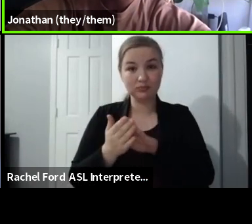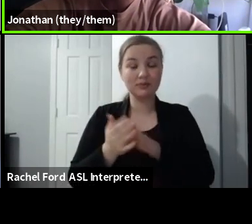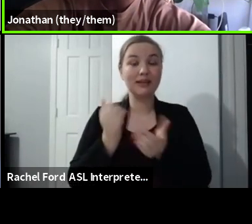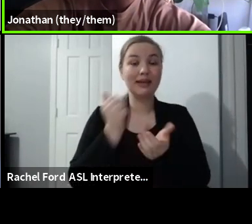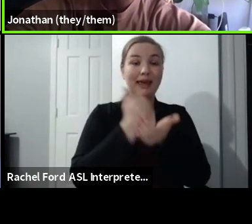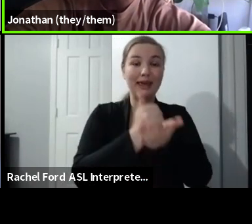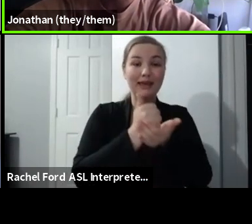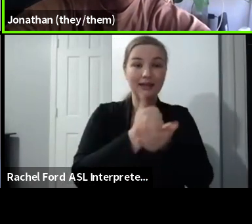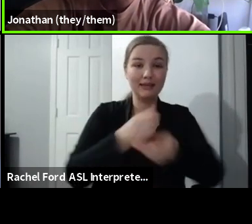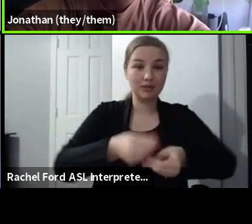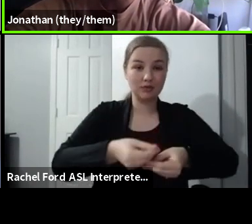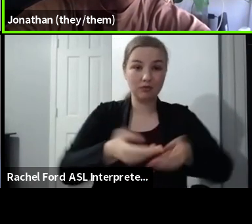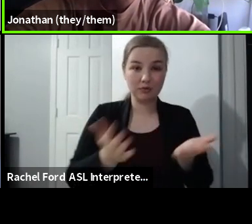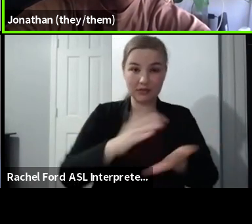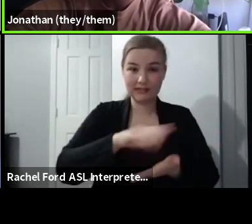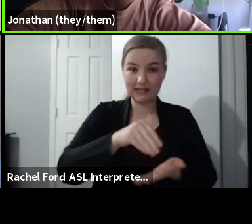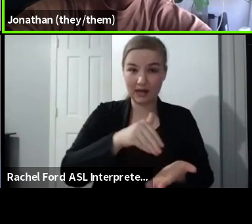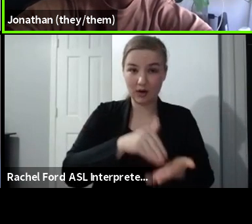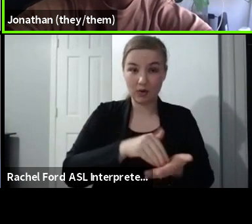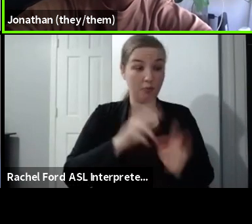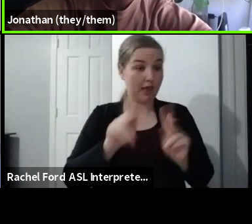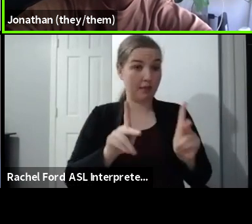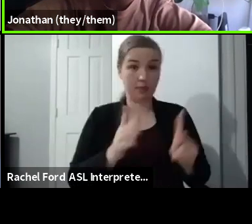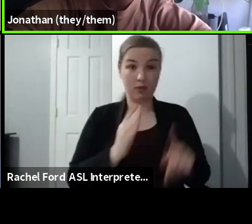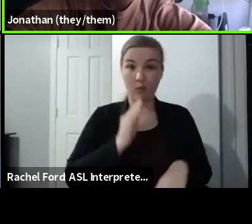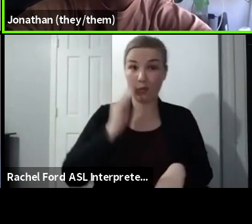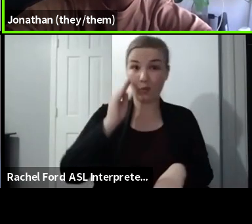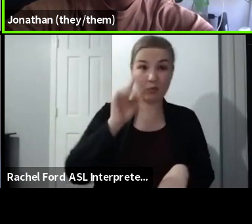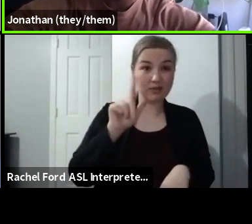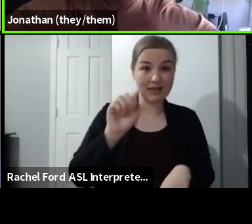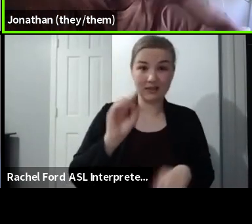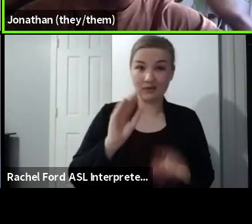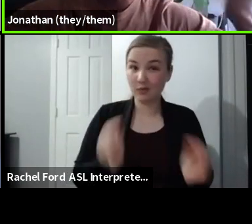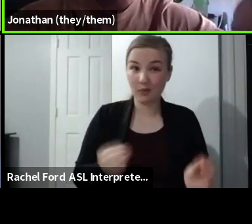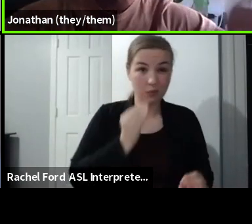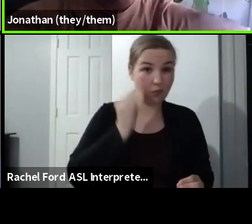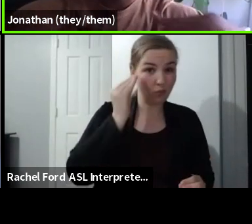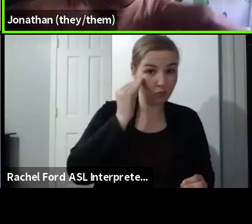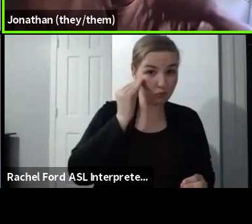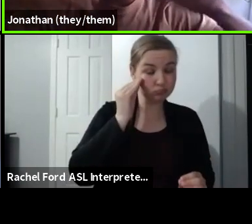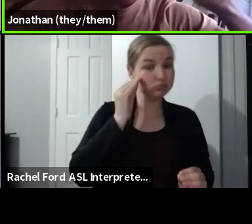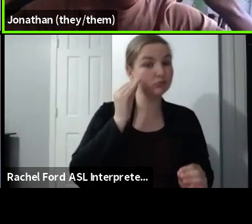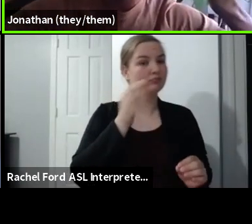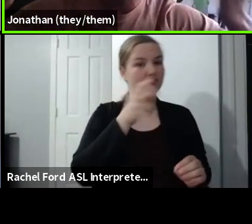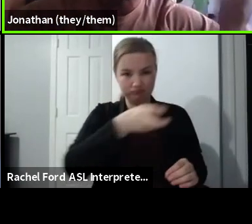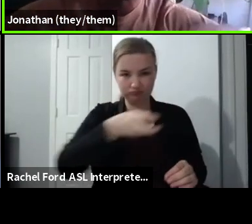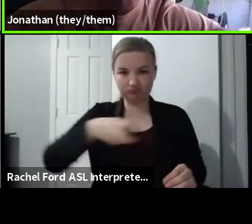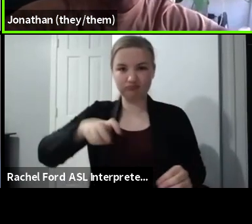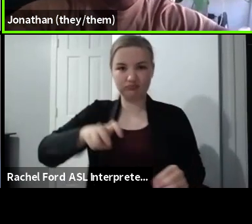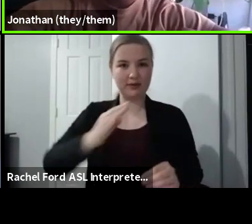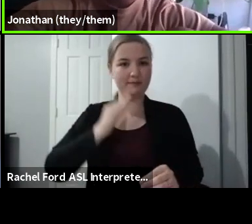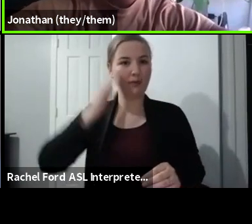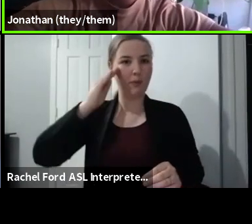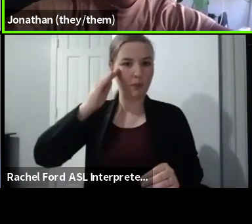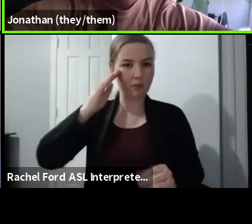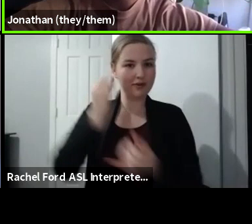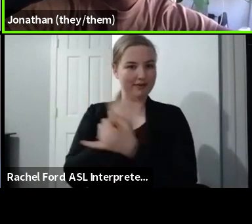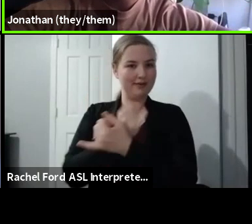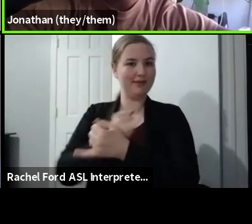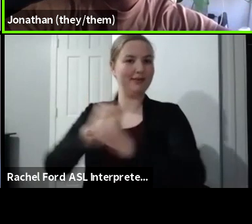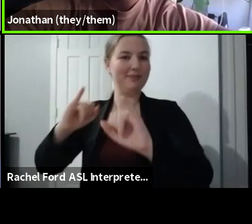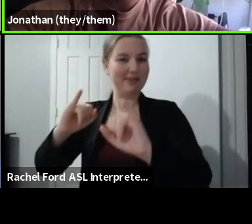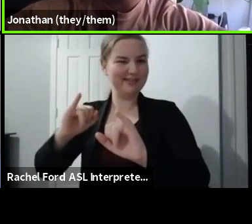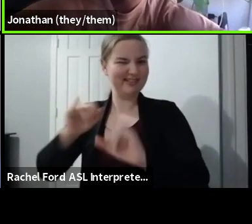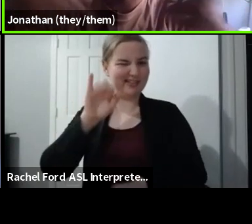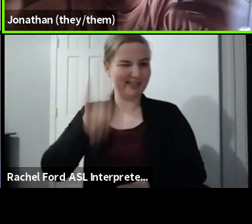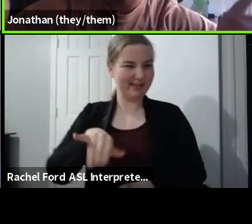are houseless transition into independent lives. So we're doing fundraisers and we have teach-ins and very